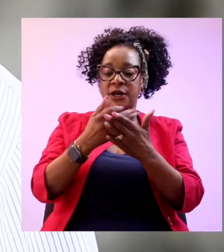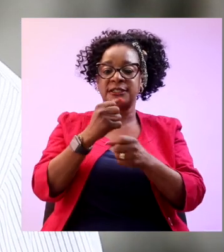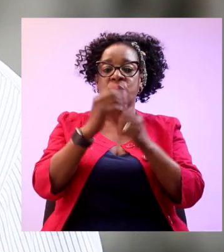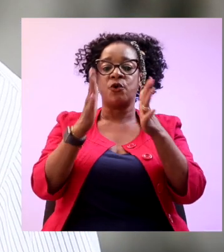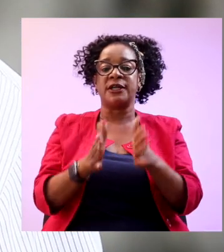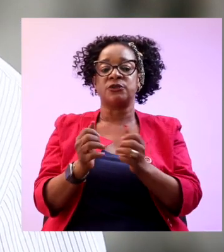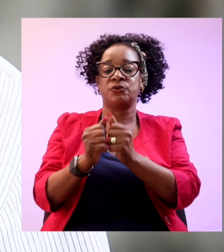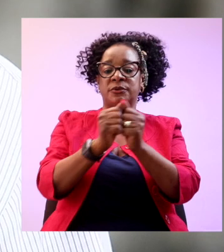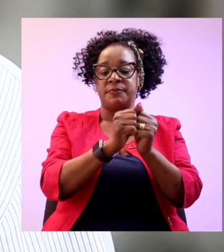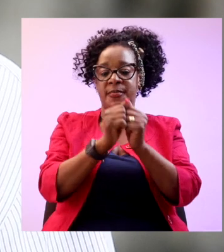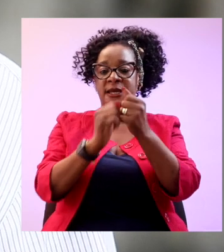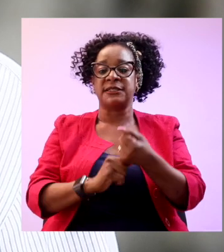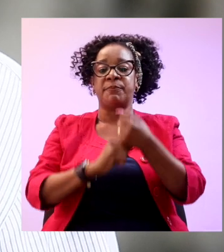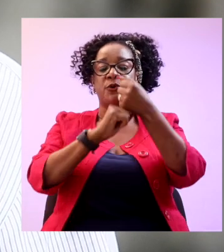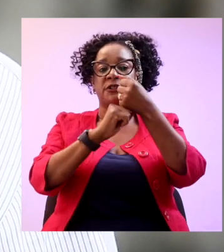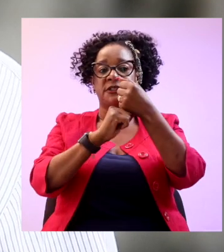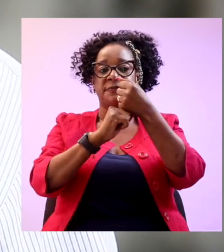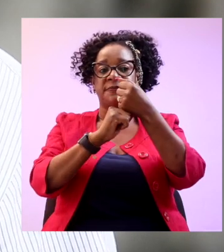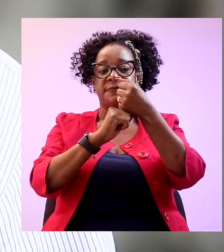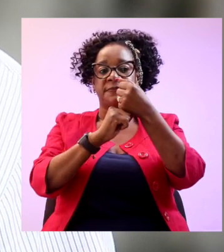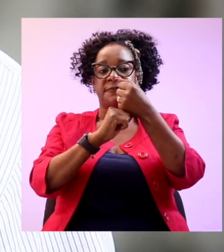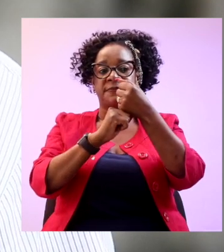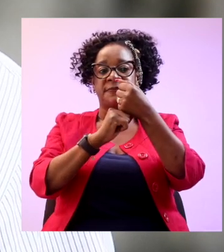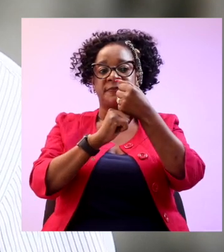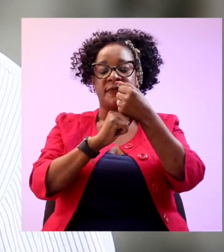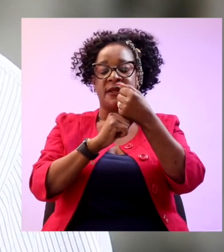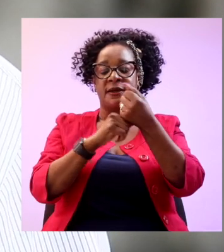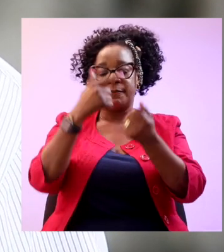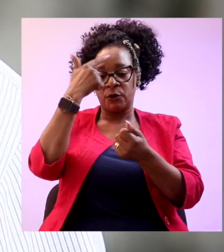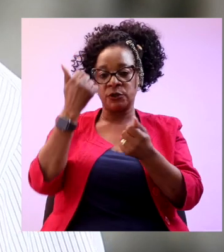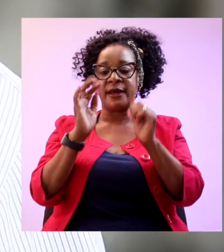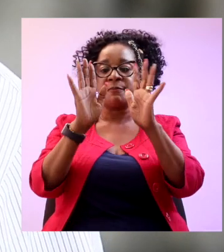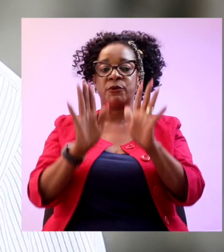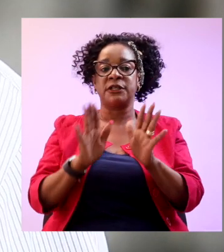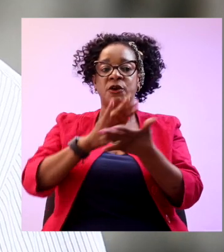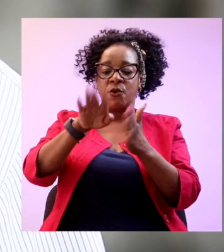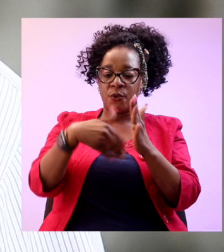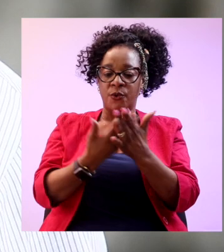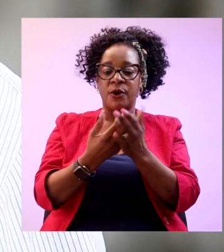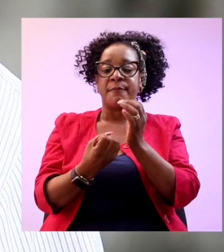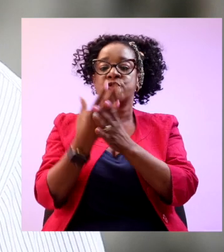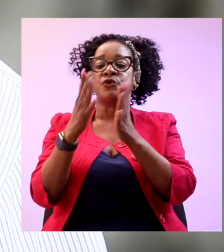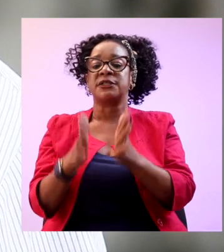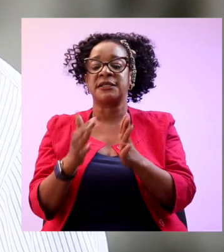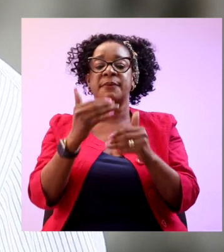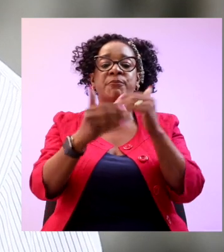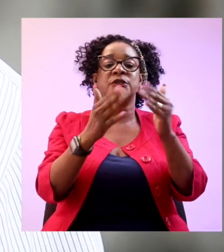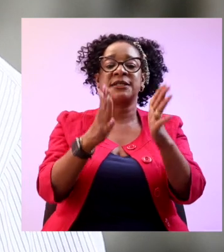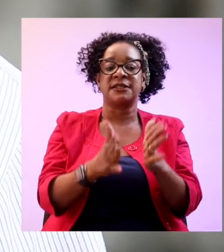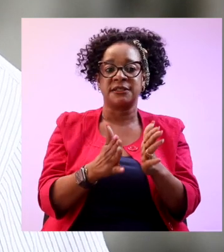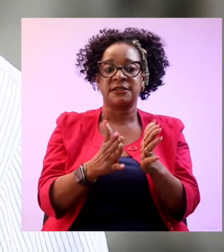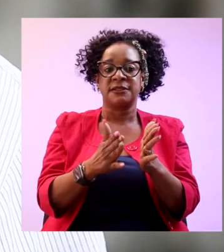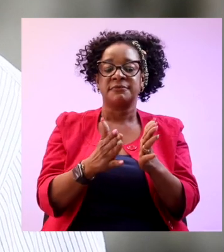on board and support the value chain, the Bixa value chain, and they are equally important. All the aggregators, all the producers, all the